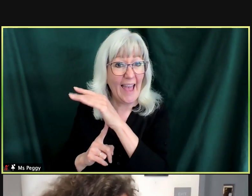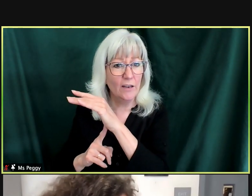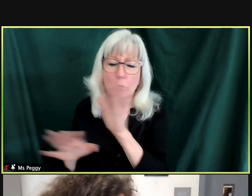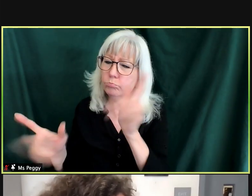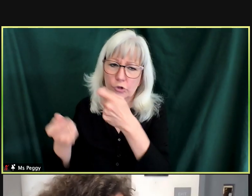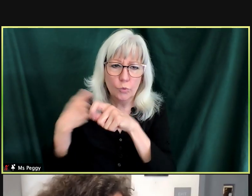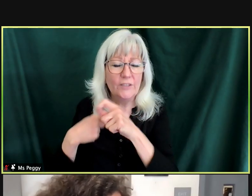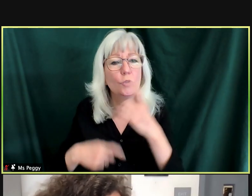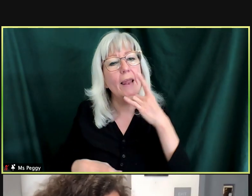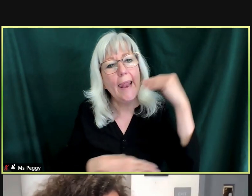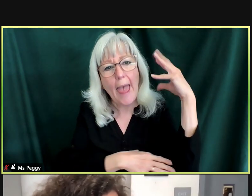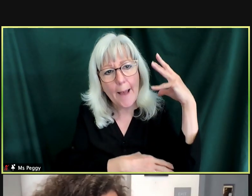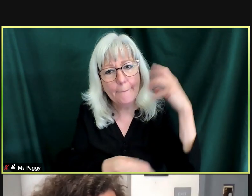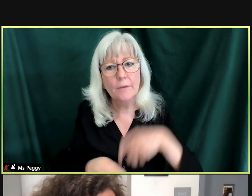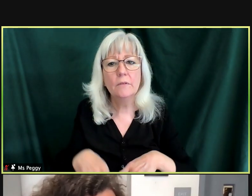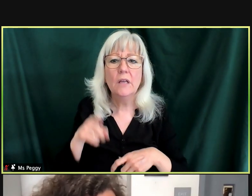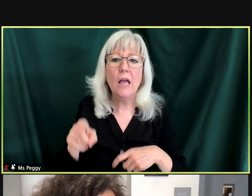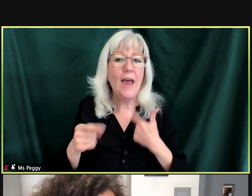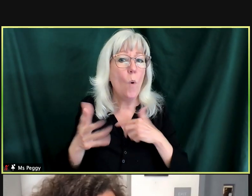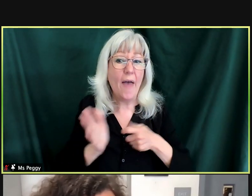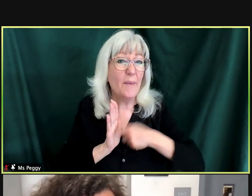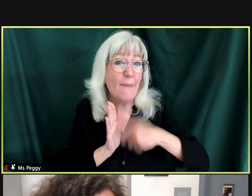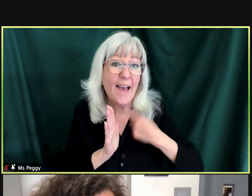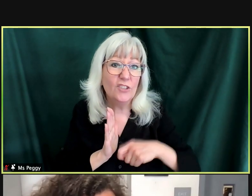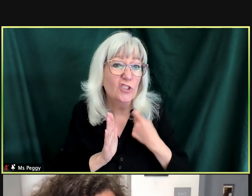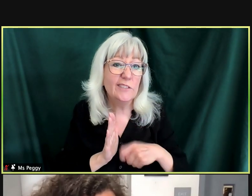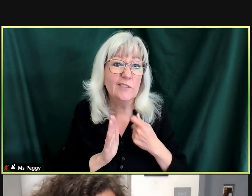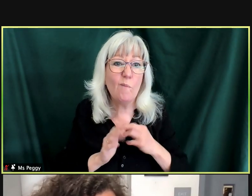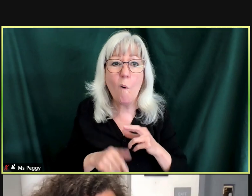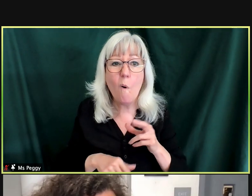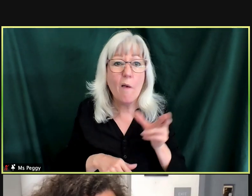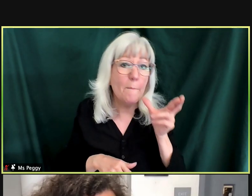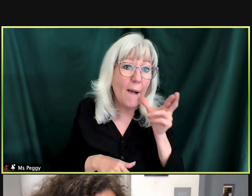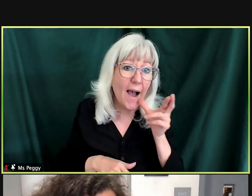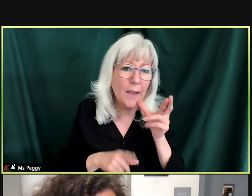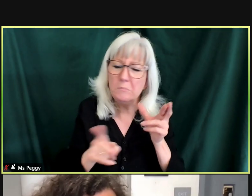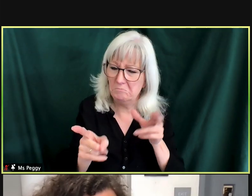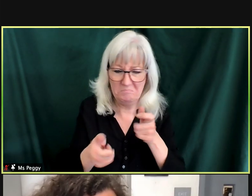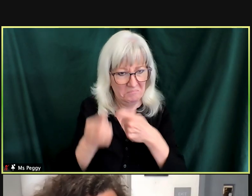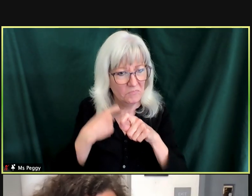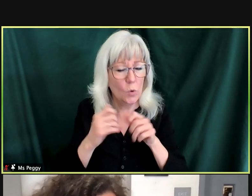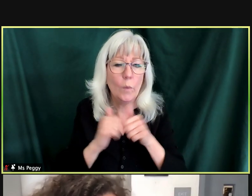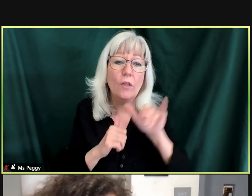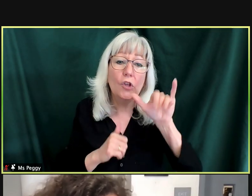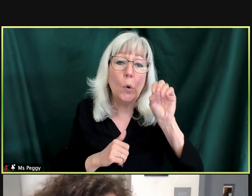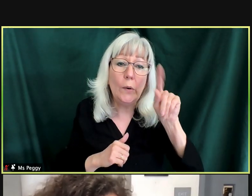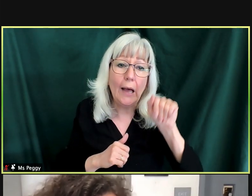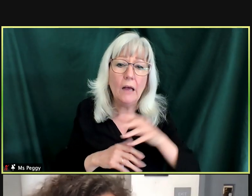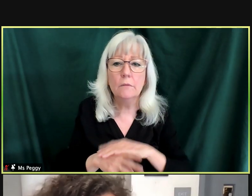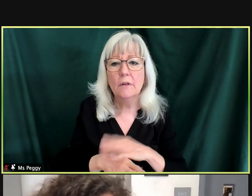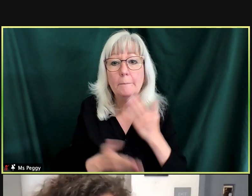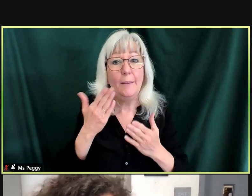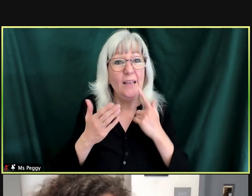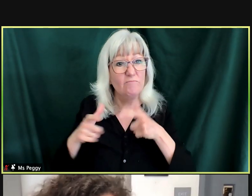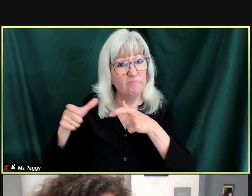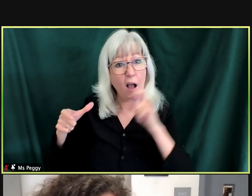Yoda, okay? And I'm gonna get rid of the growing onions and put in Hot Pockets.